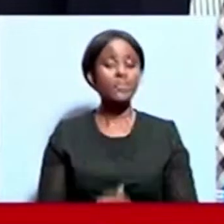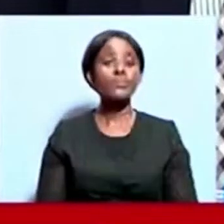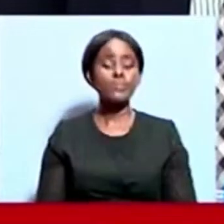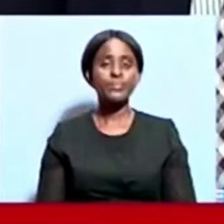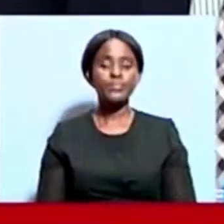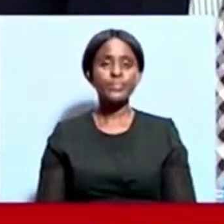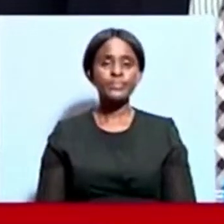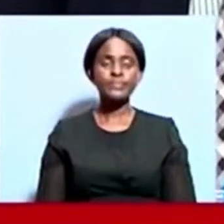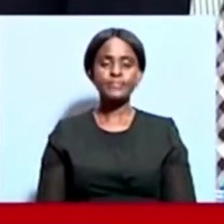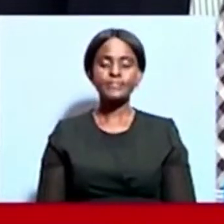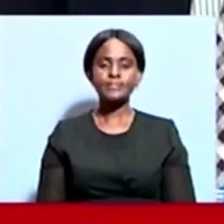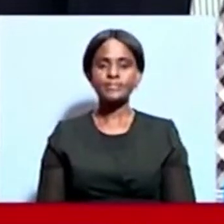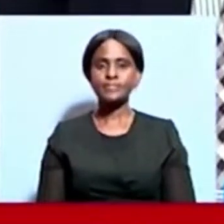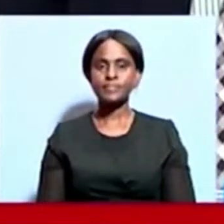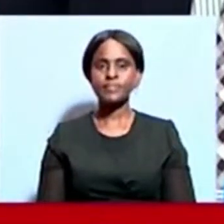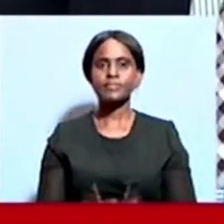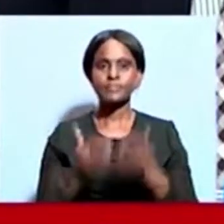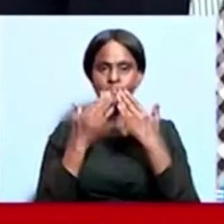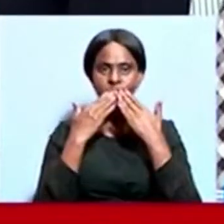ahead. Thank you.